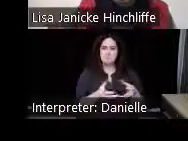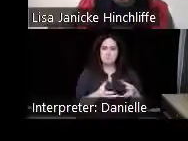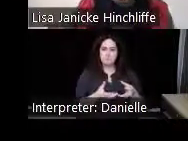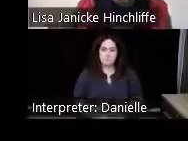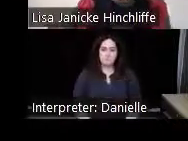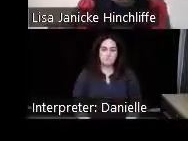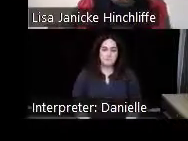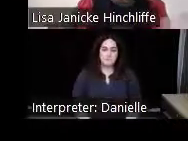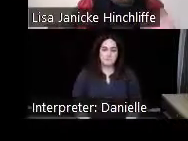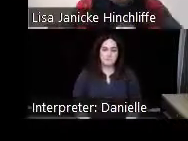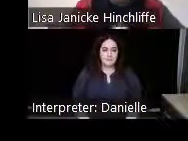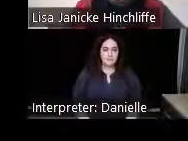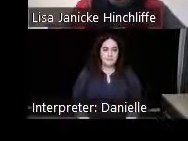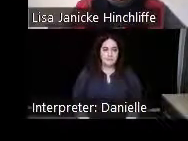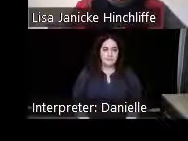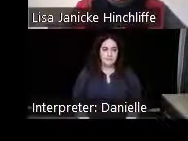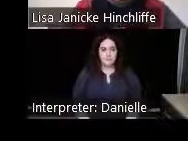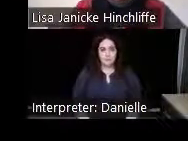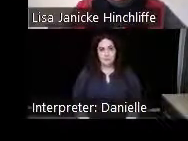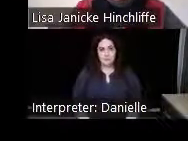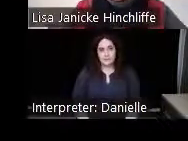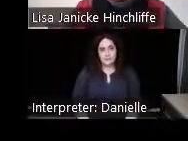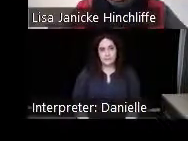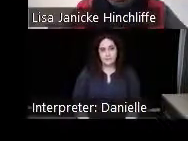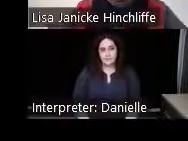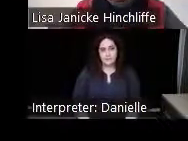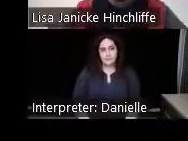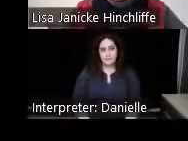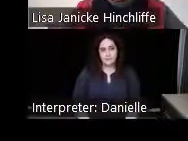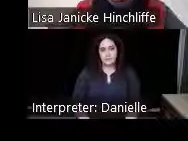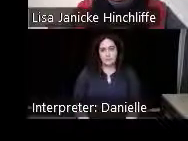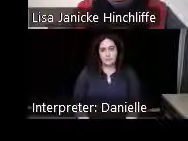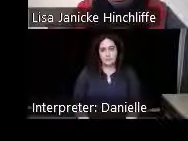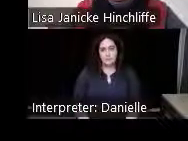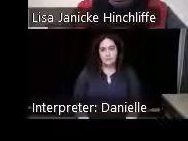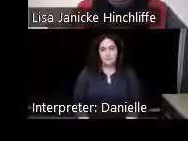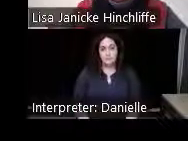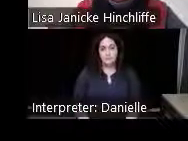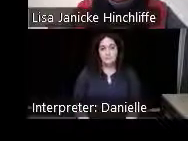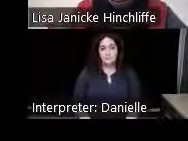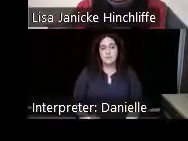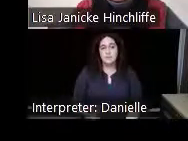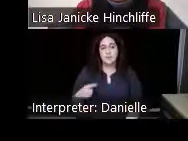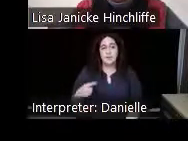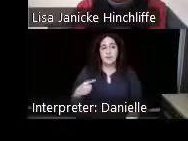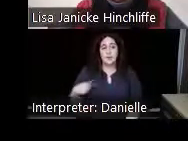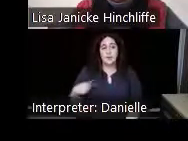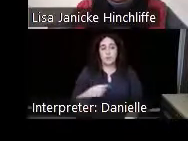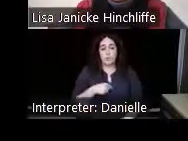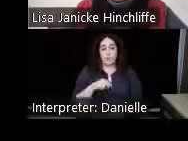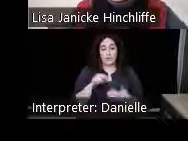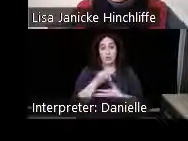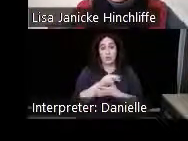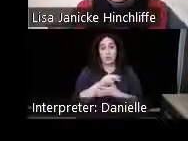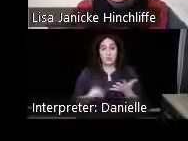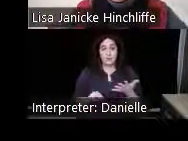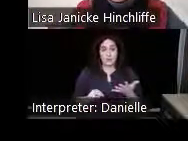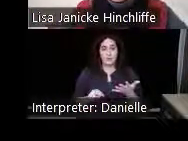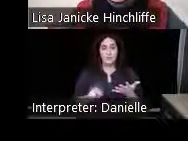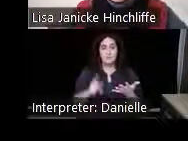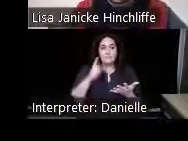We also looked at these, so we looked at these key concepts across web accessibility. Keyboard